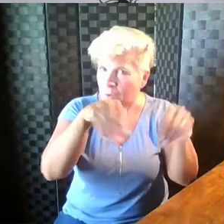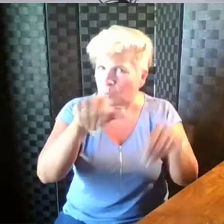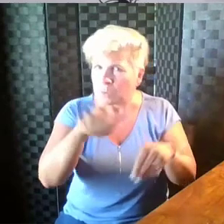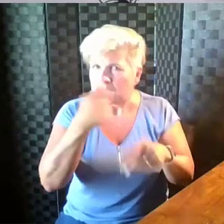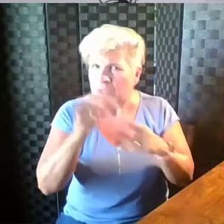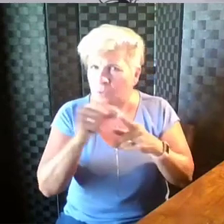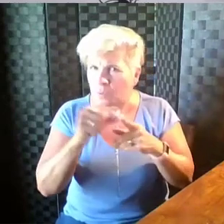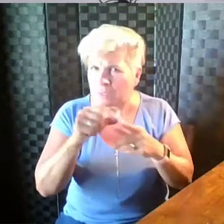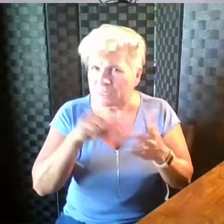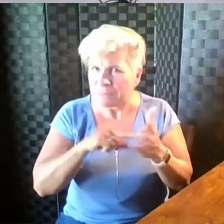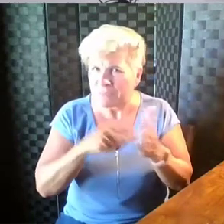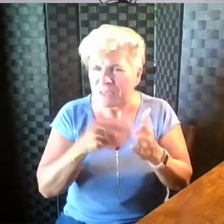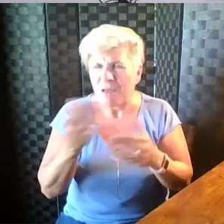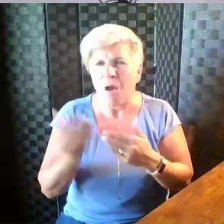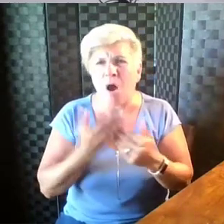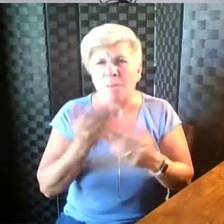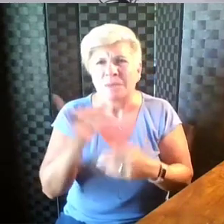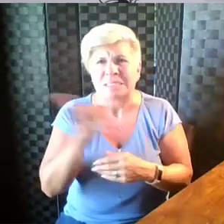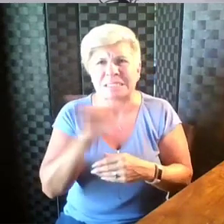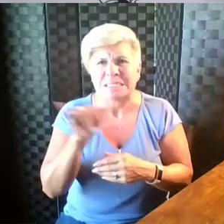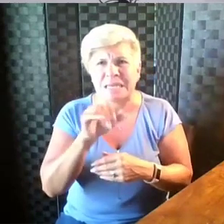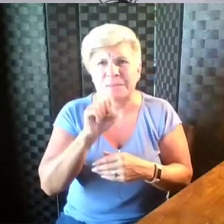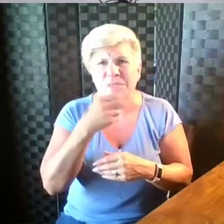as shop?